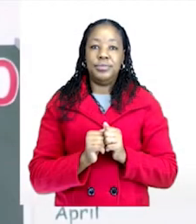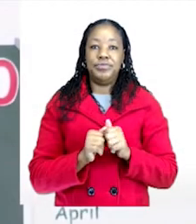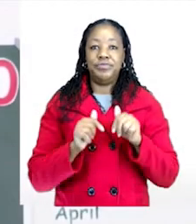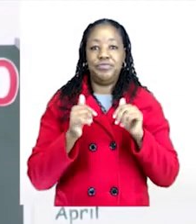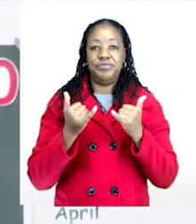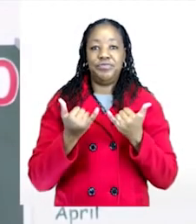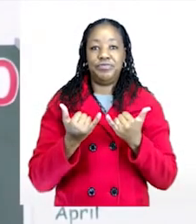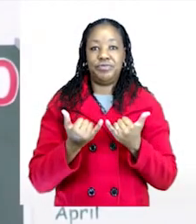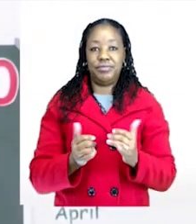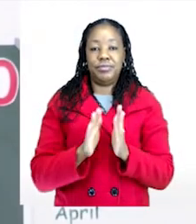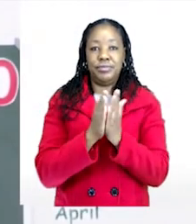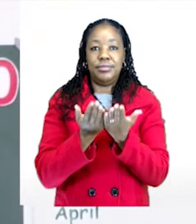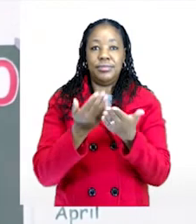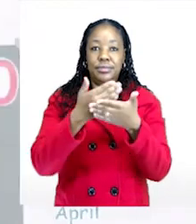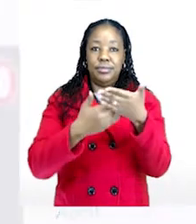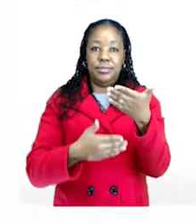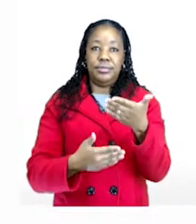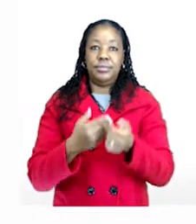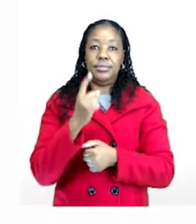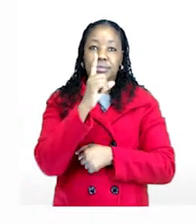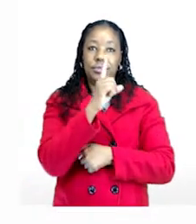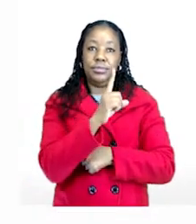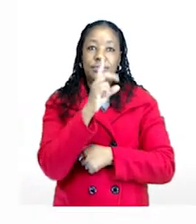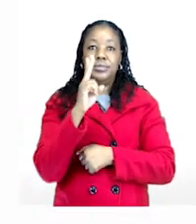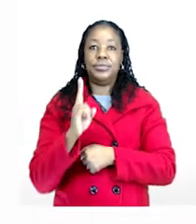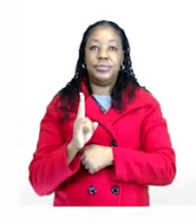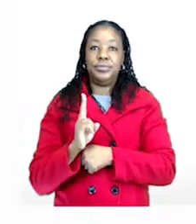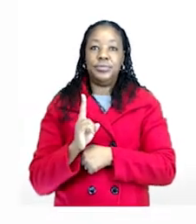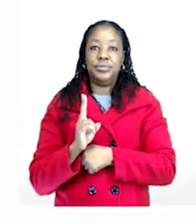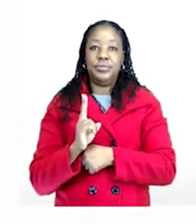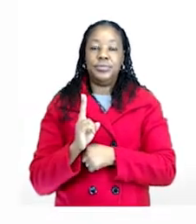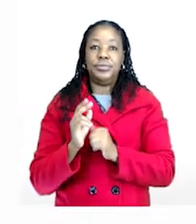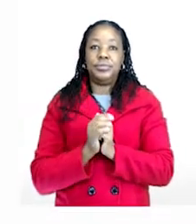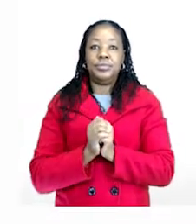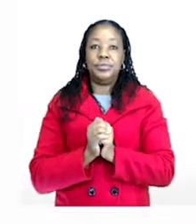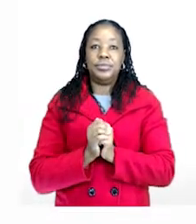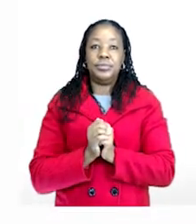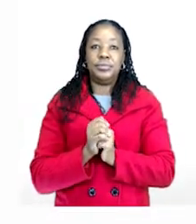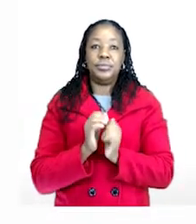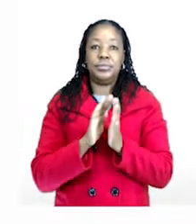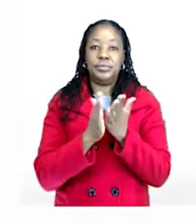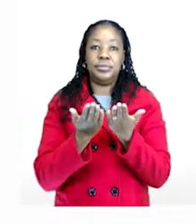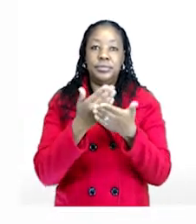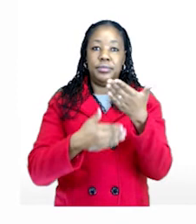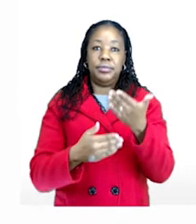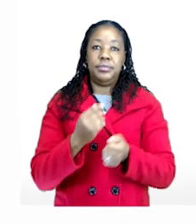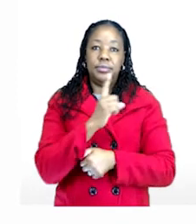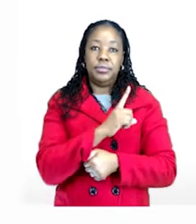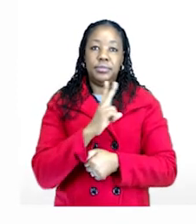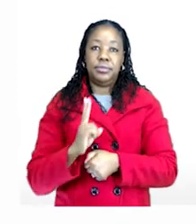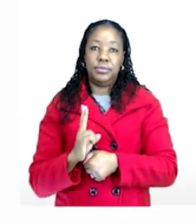Now let's turn to page 12 of our booklet. On page 12, the